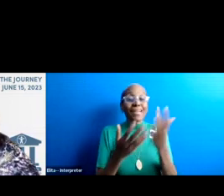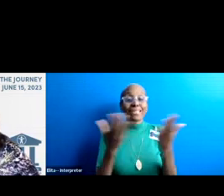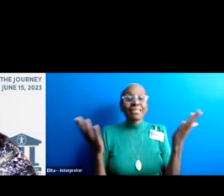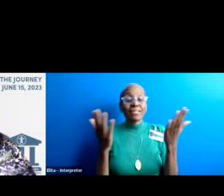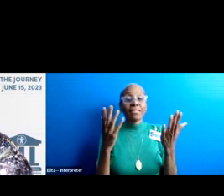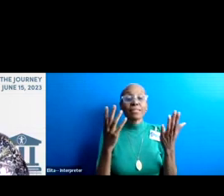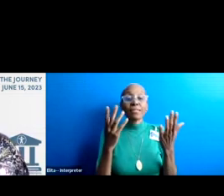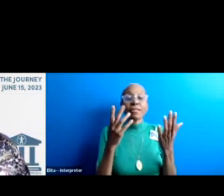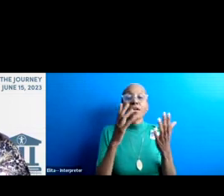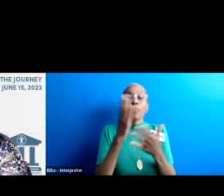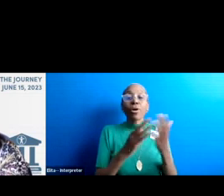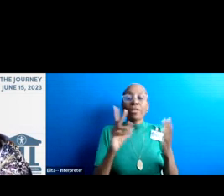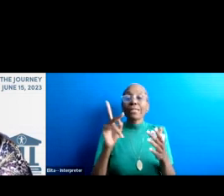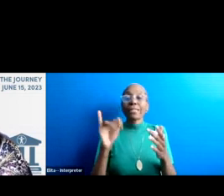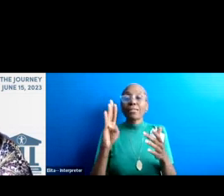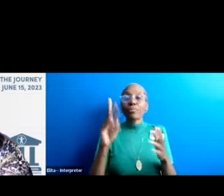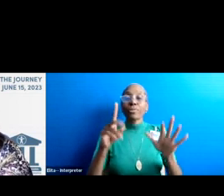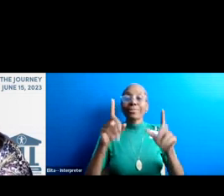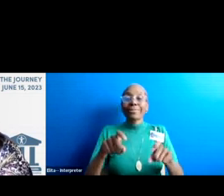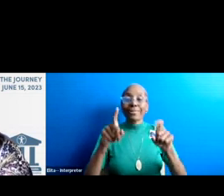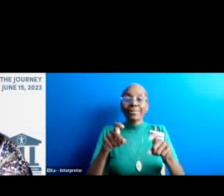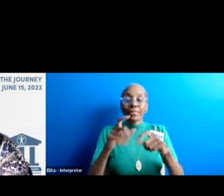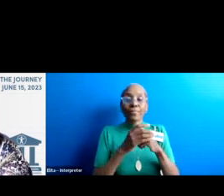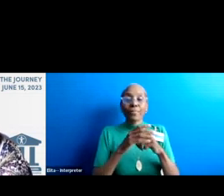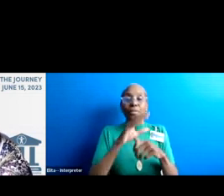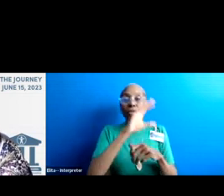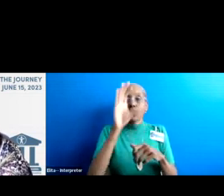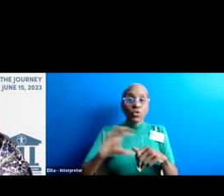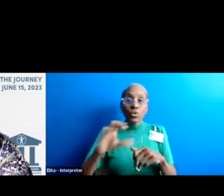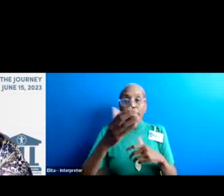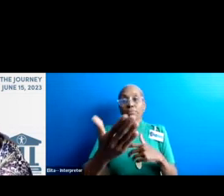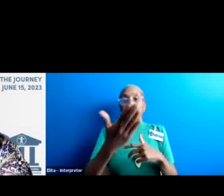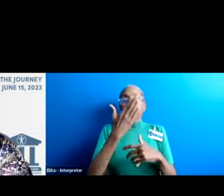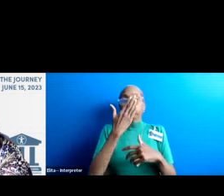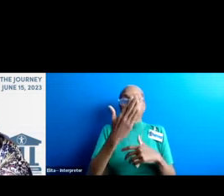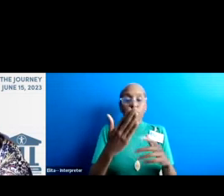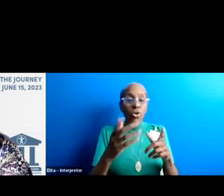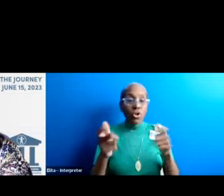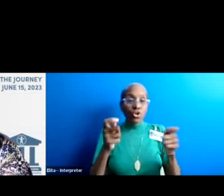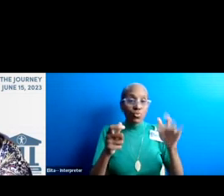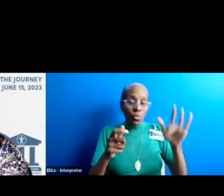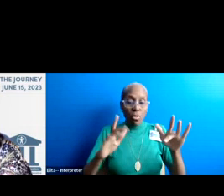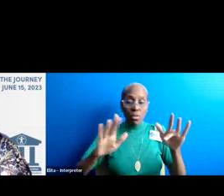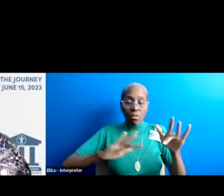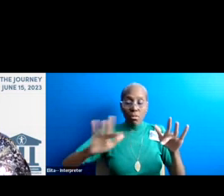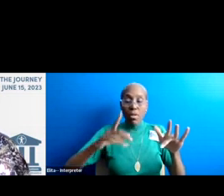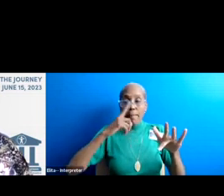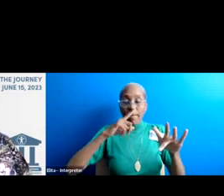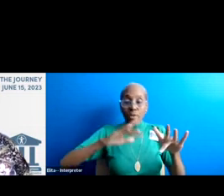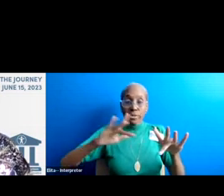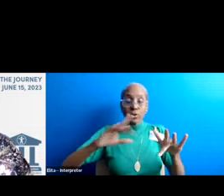to show that's part of the keyboard testing is zooming in. So control and just like rolling the mouse wheel in